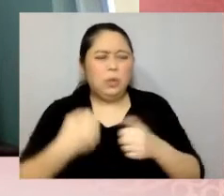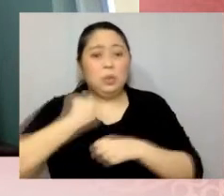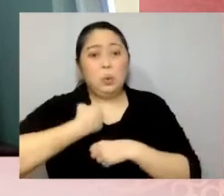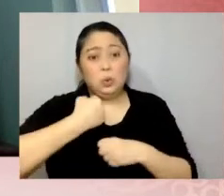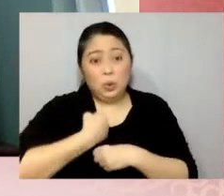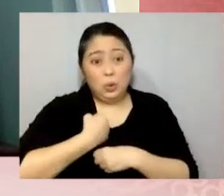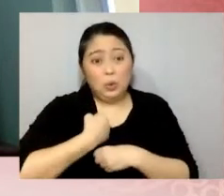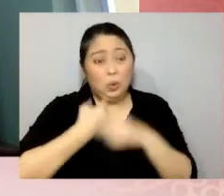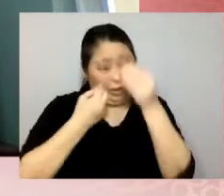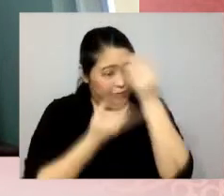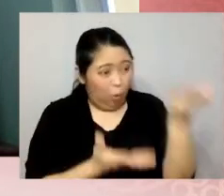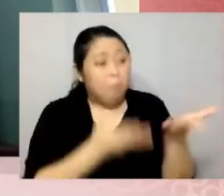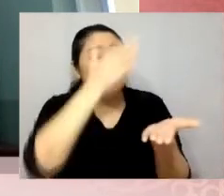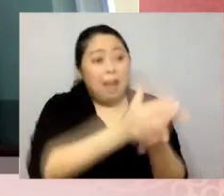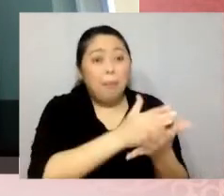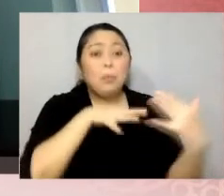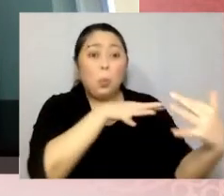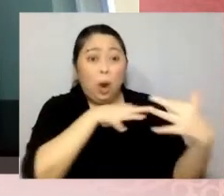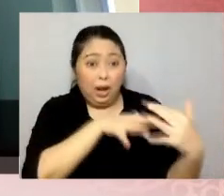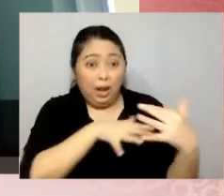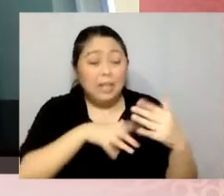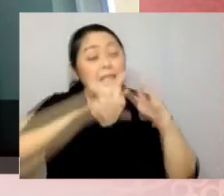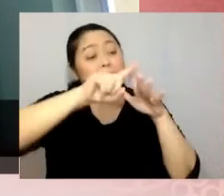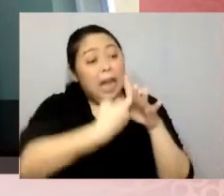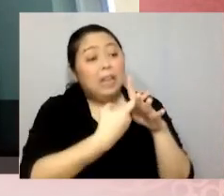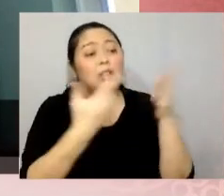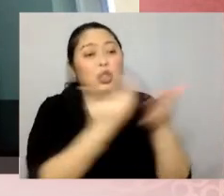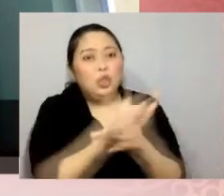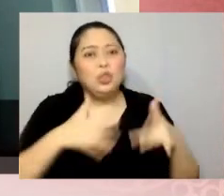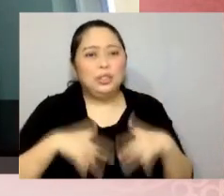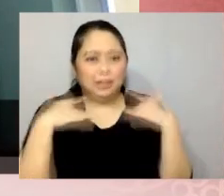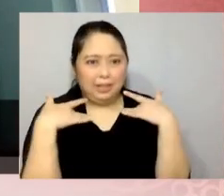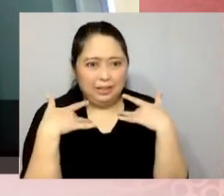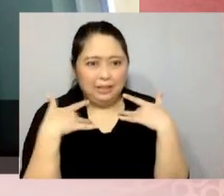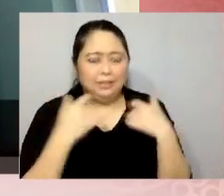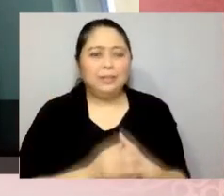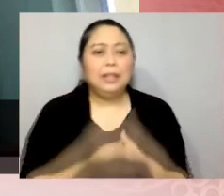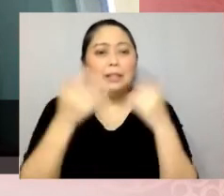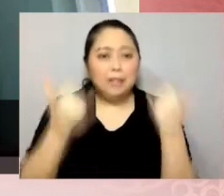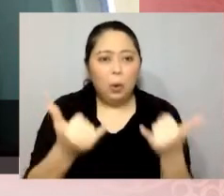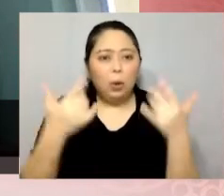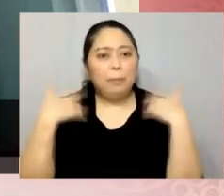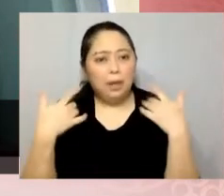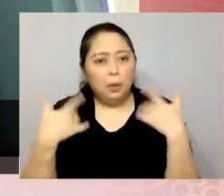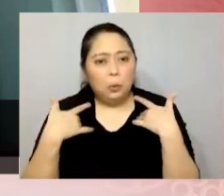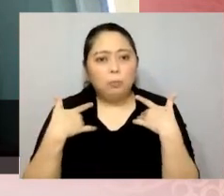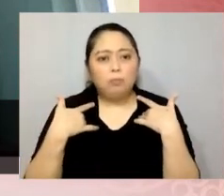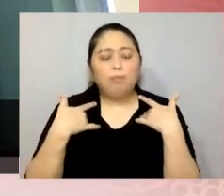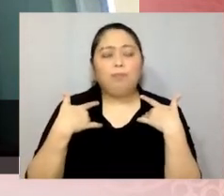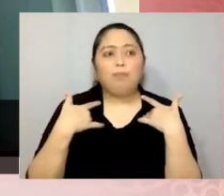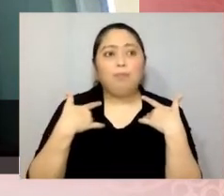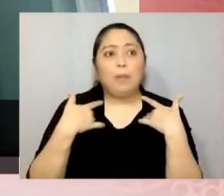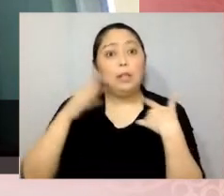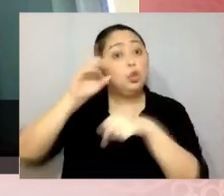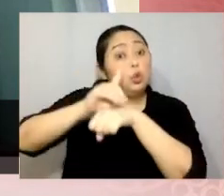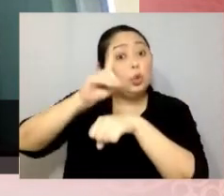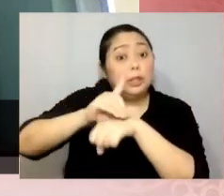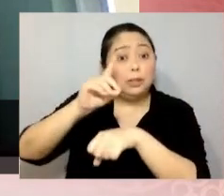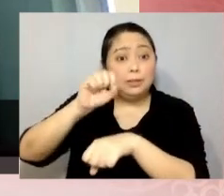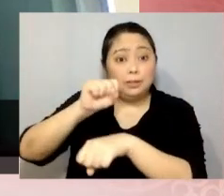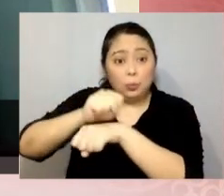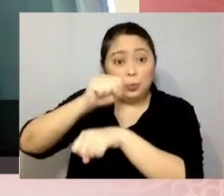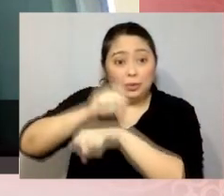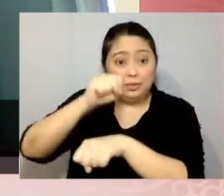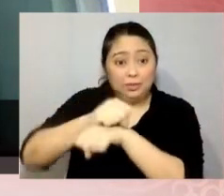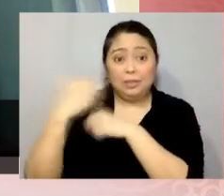what gives, di ba? No. I mean, at ito, may kalakip na yung mandate namin is part to